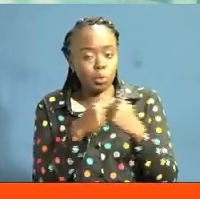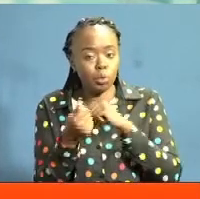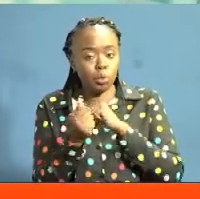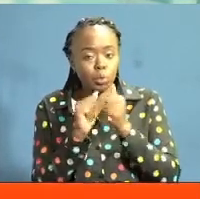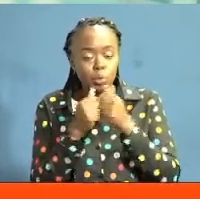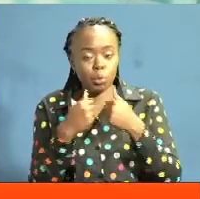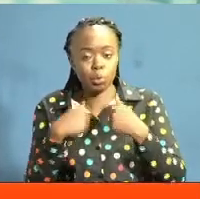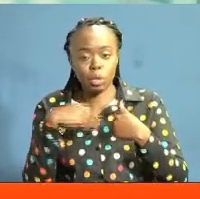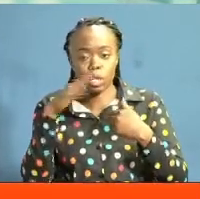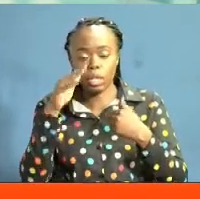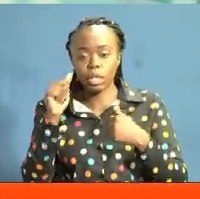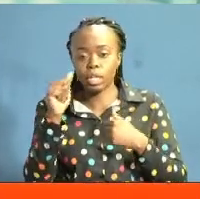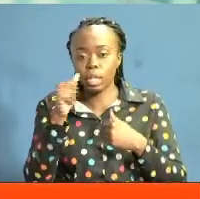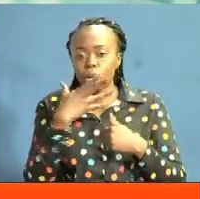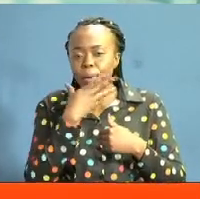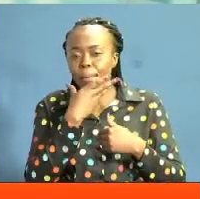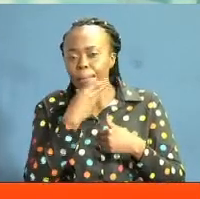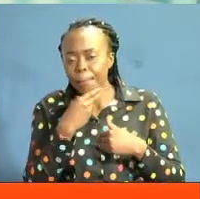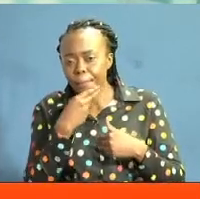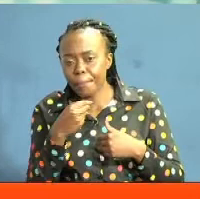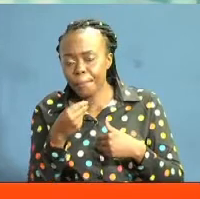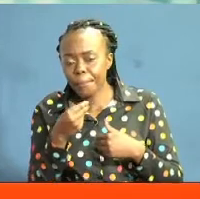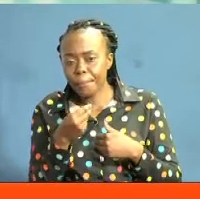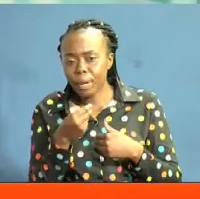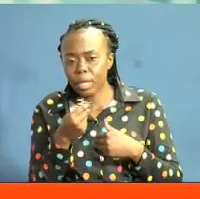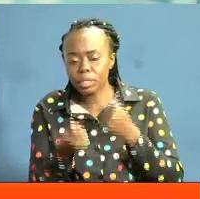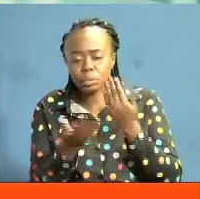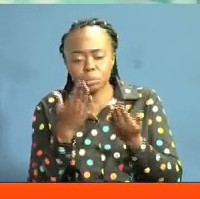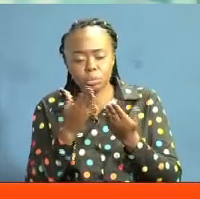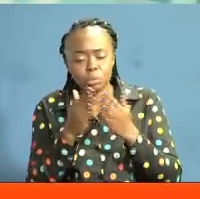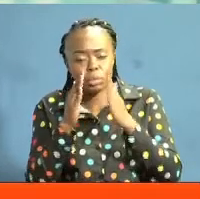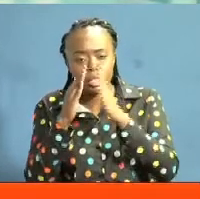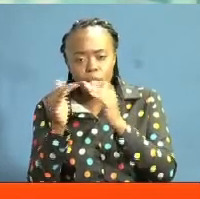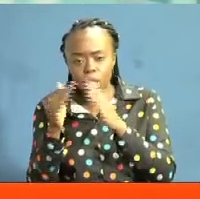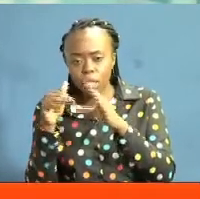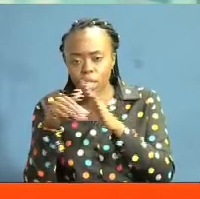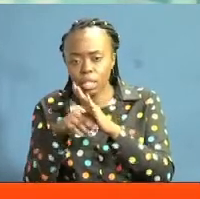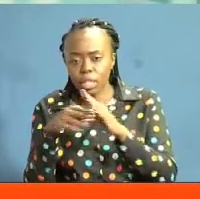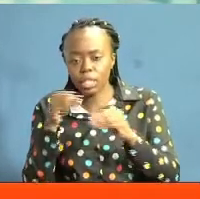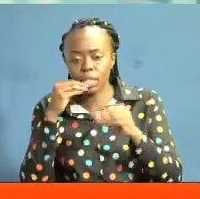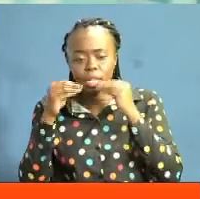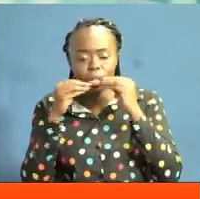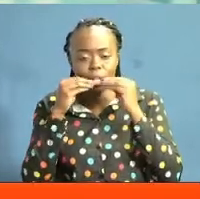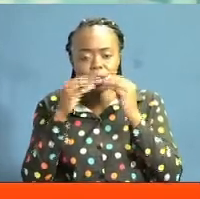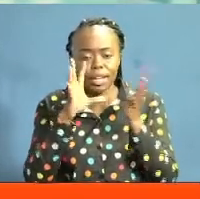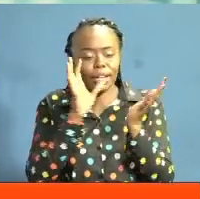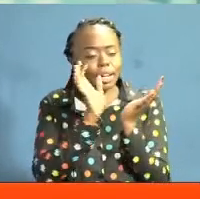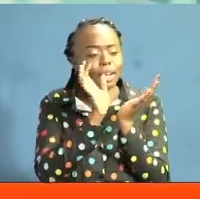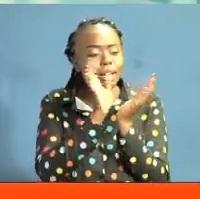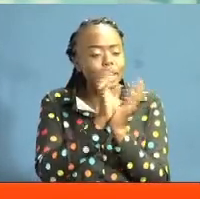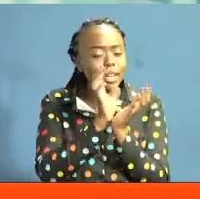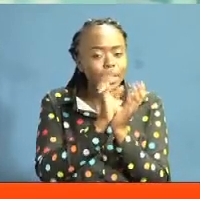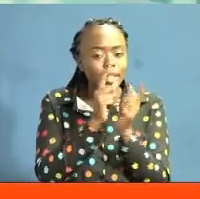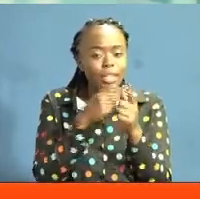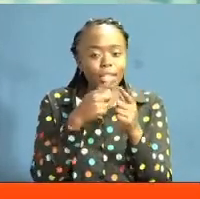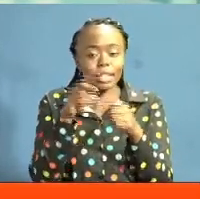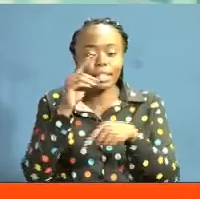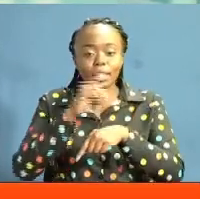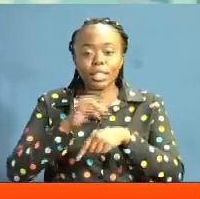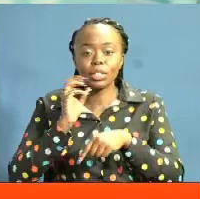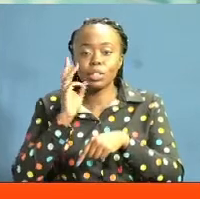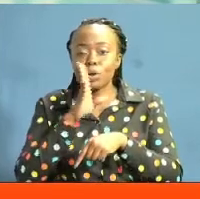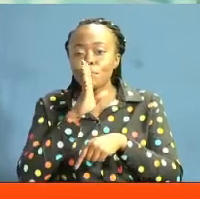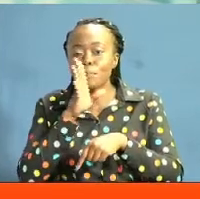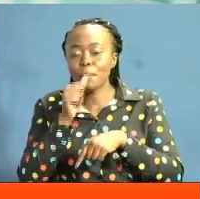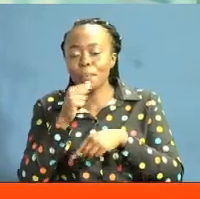a male, it's like taking shelter in the mouth of the crocodile. At the end of the day, you'll be